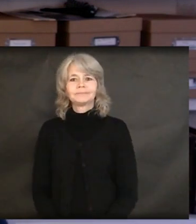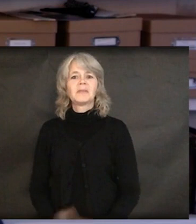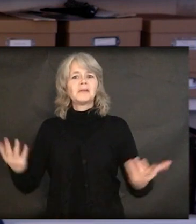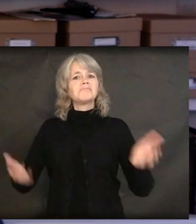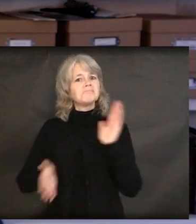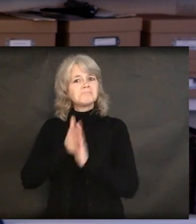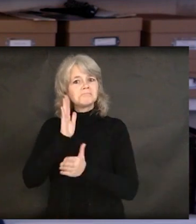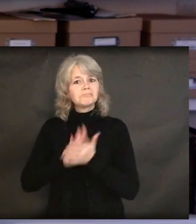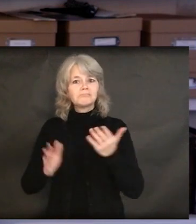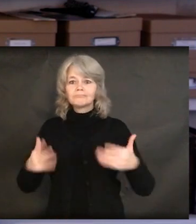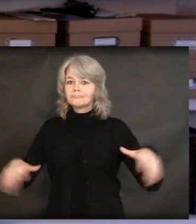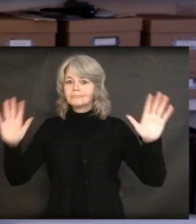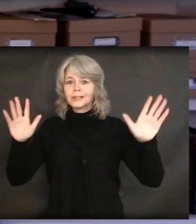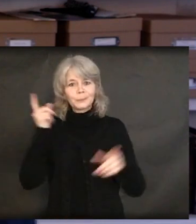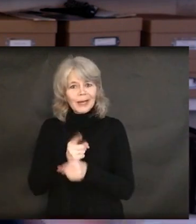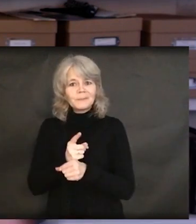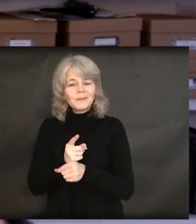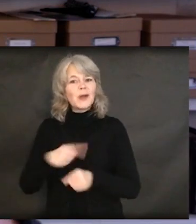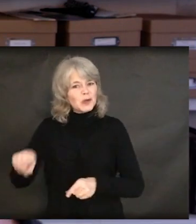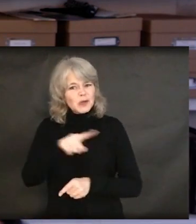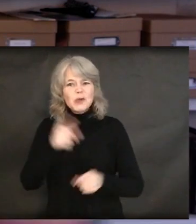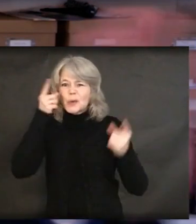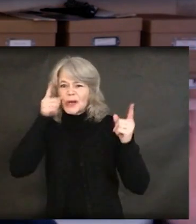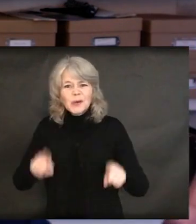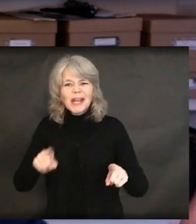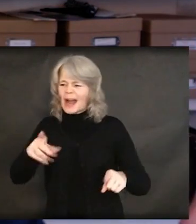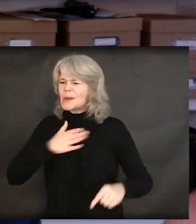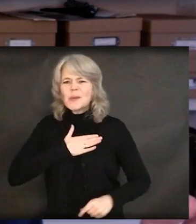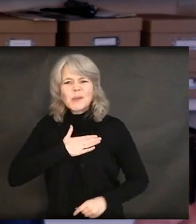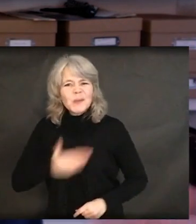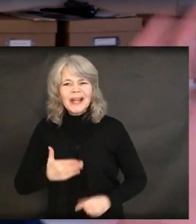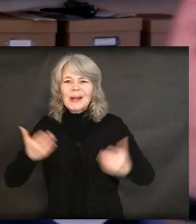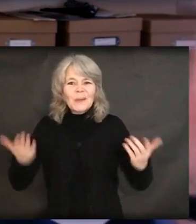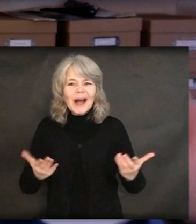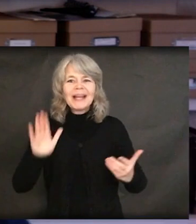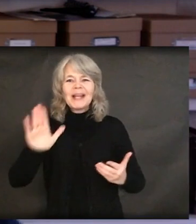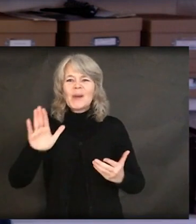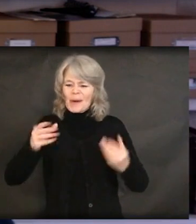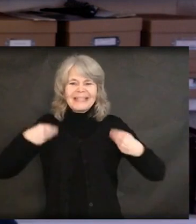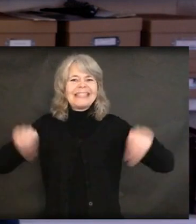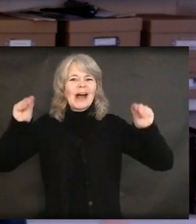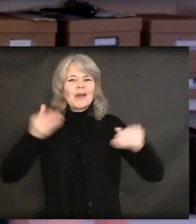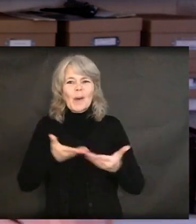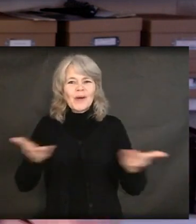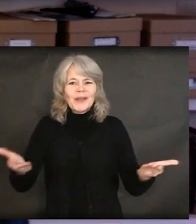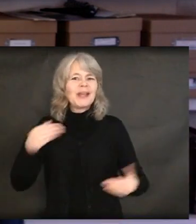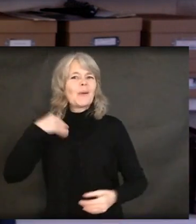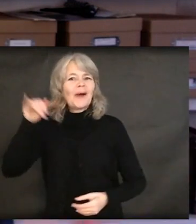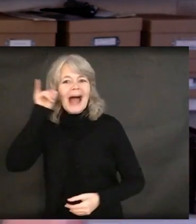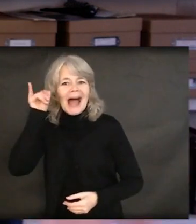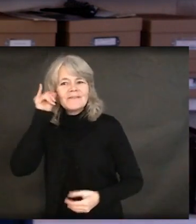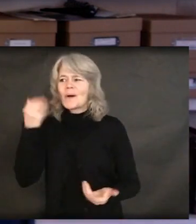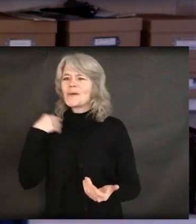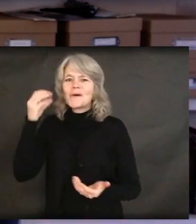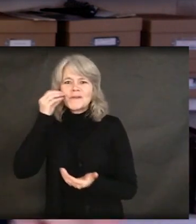So that settles it, doesn't it? Who's with me this morning? Who's ready to sell all your possessions? Who's ready to sell